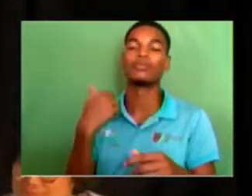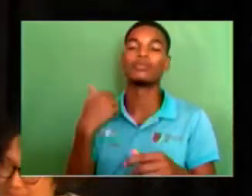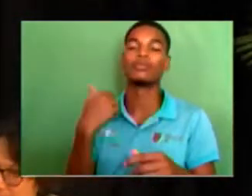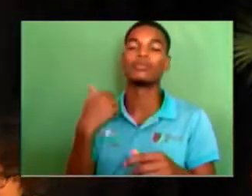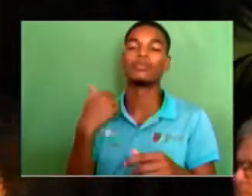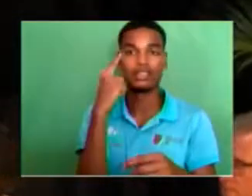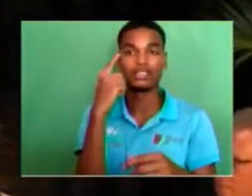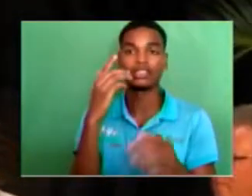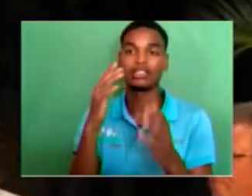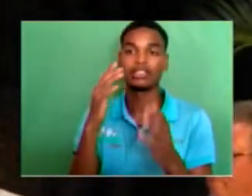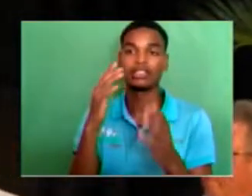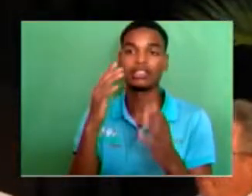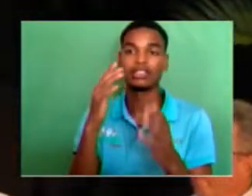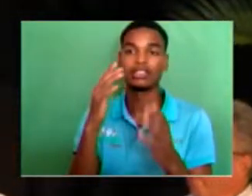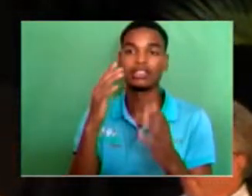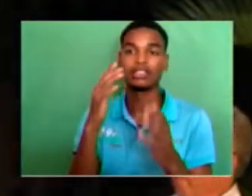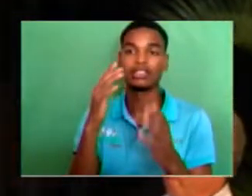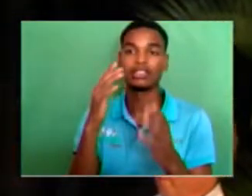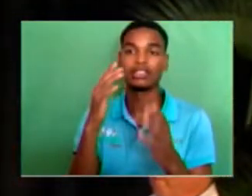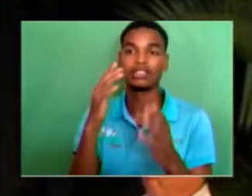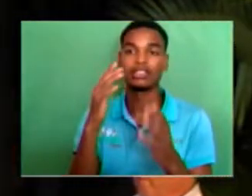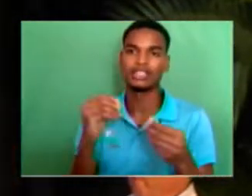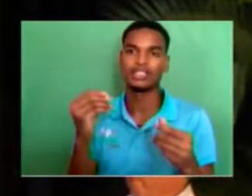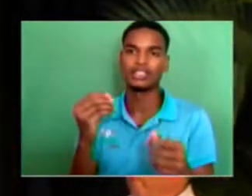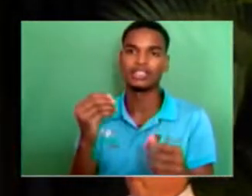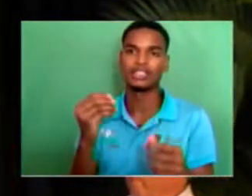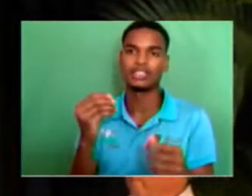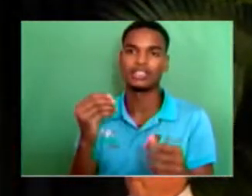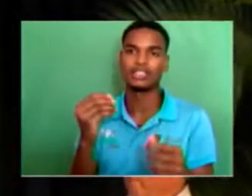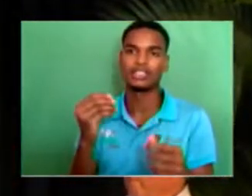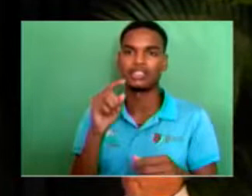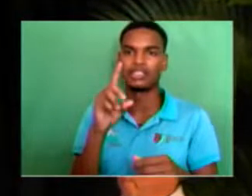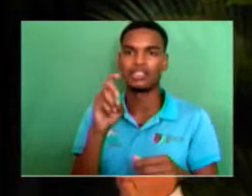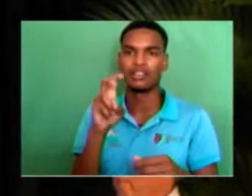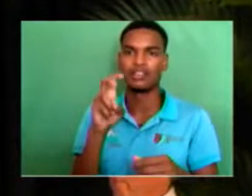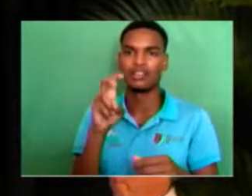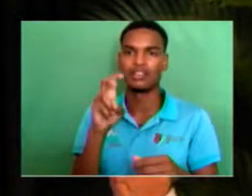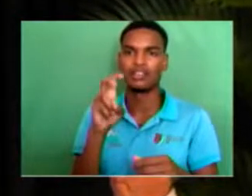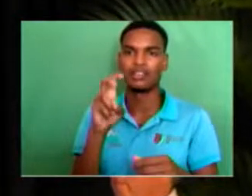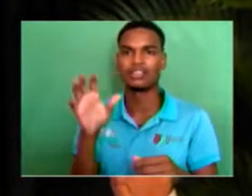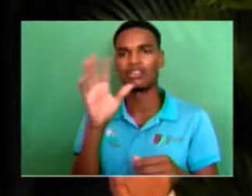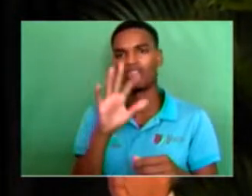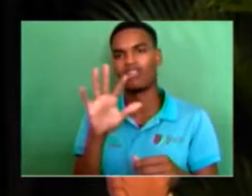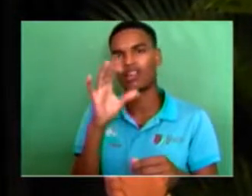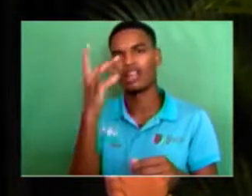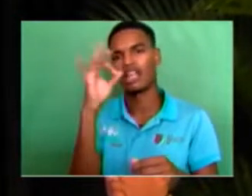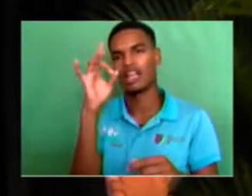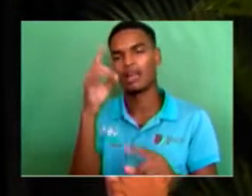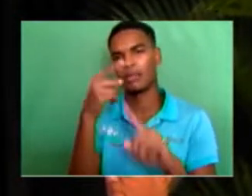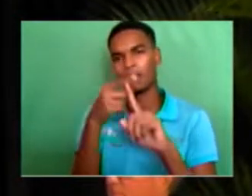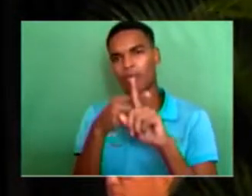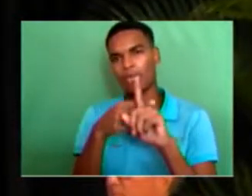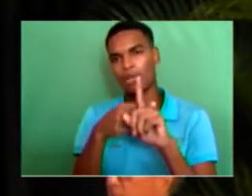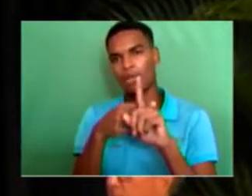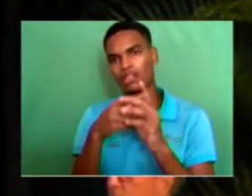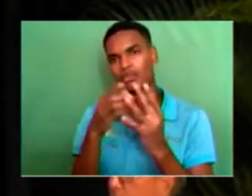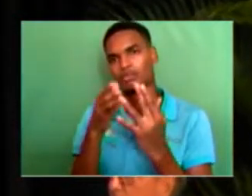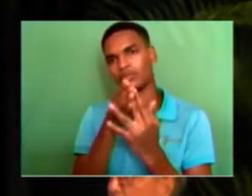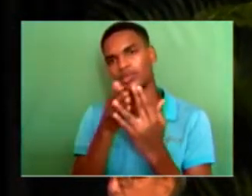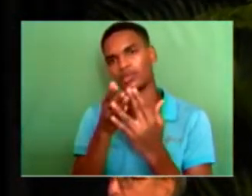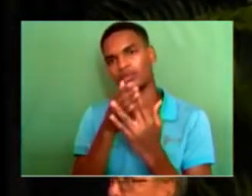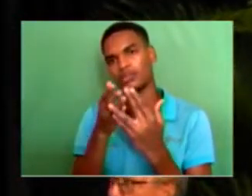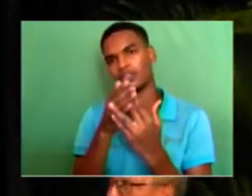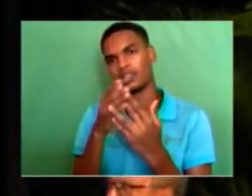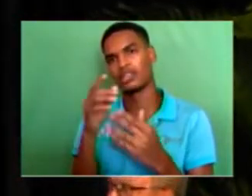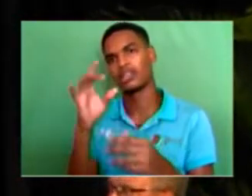generally speaking, CE devices talk about 18 months, between 18 months, a year and a